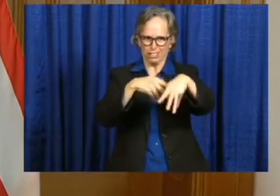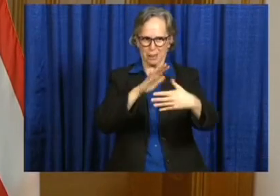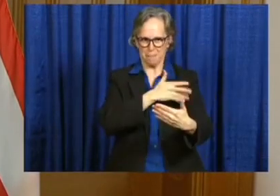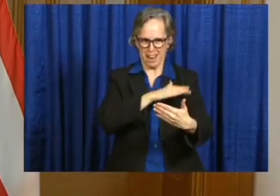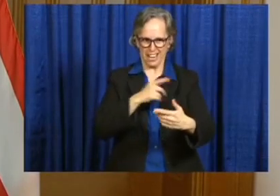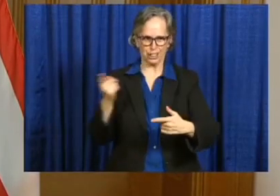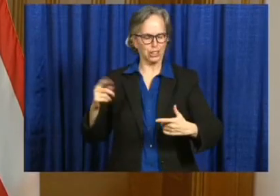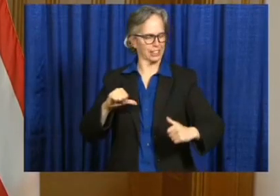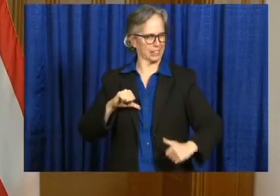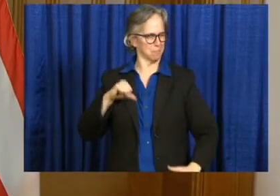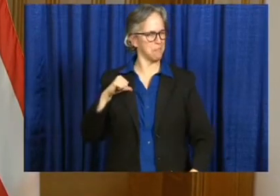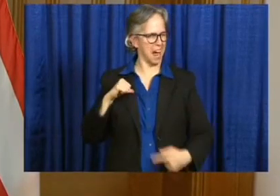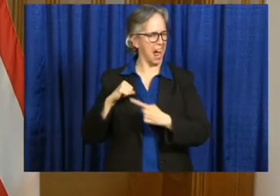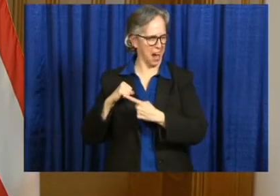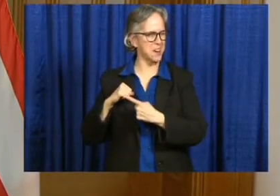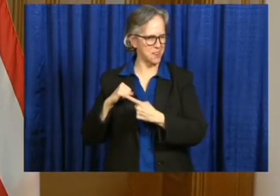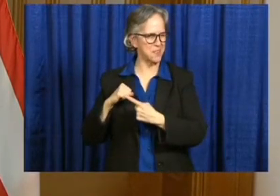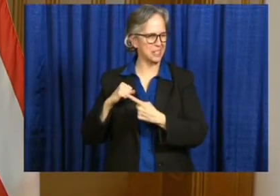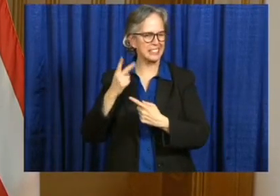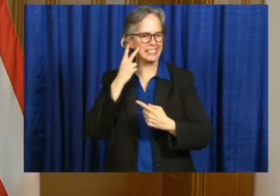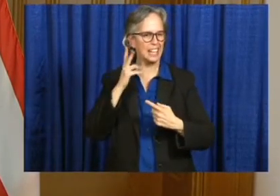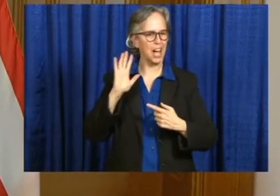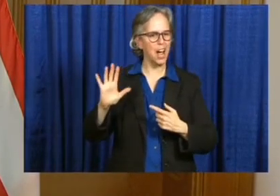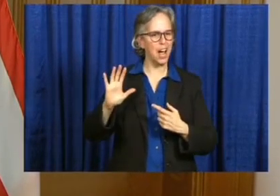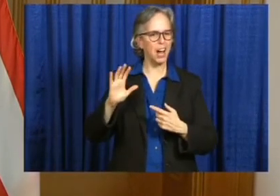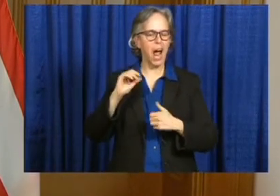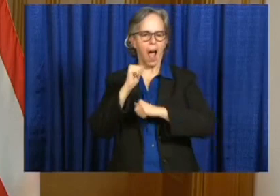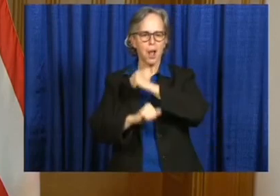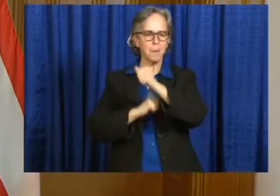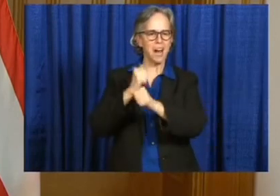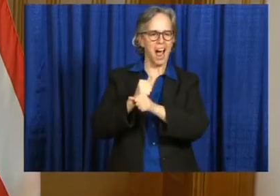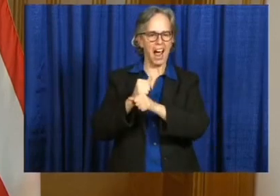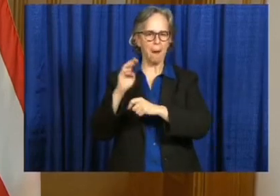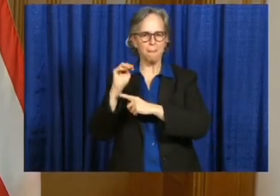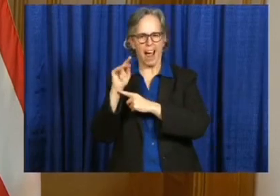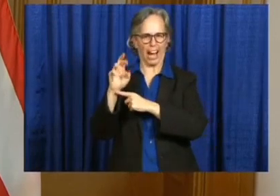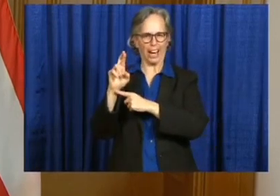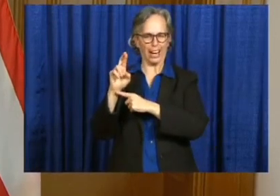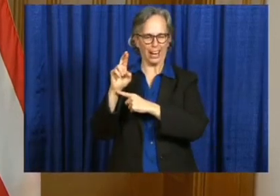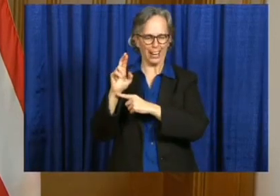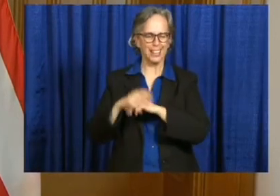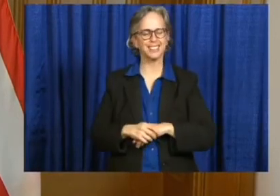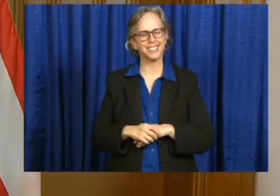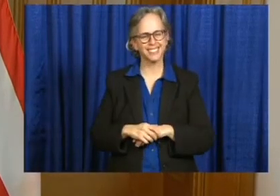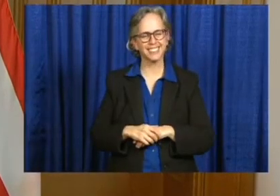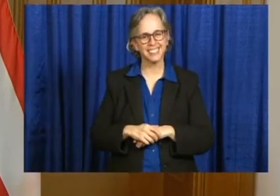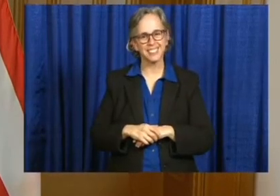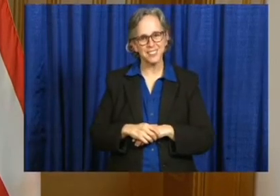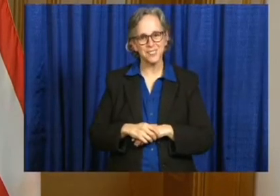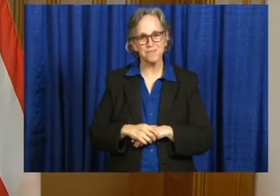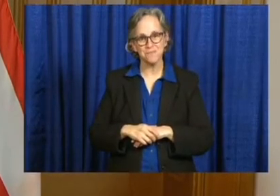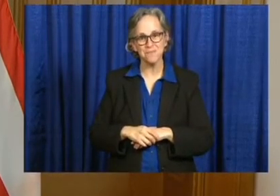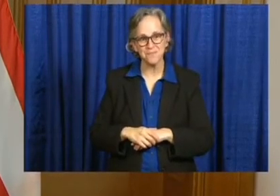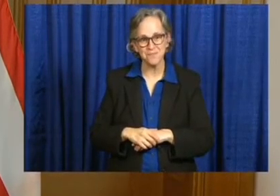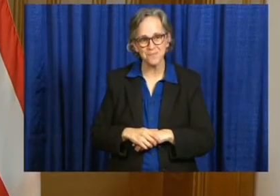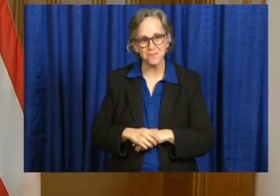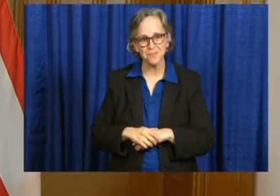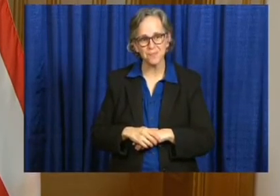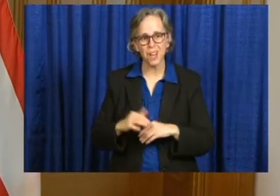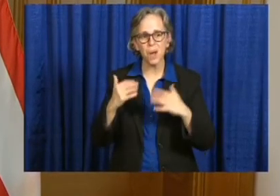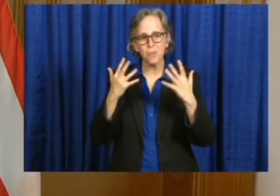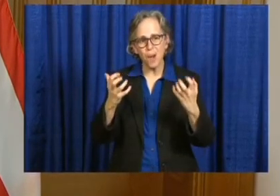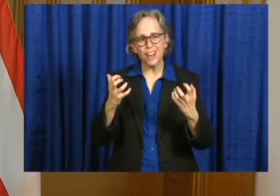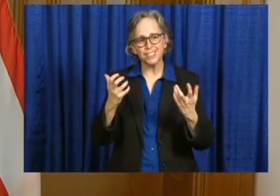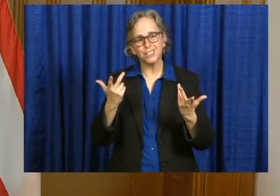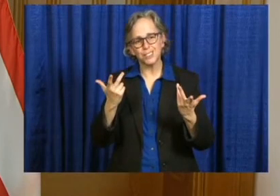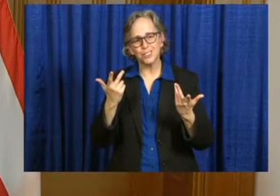in watching her alma mater perform. I want everybody to take a look at this. This